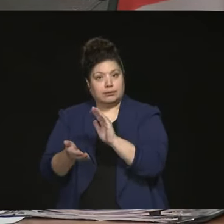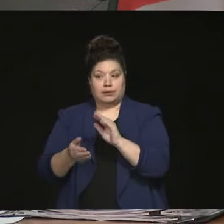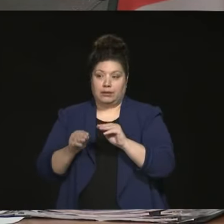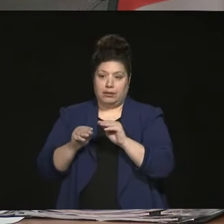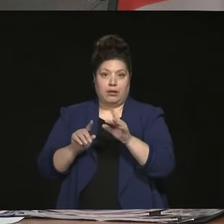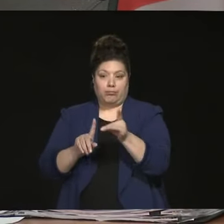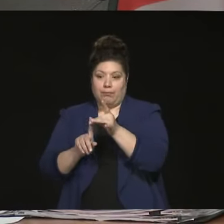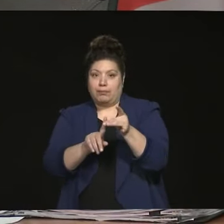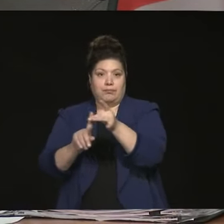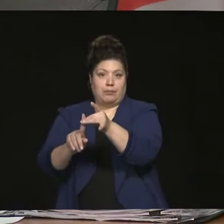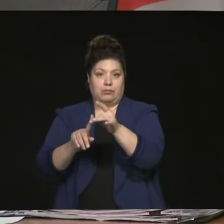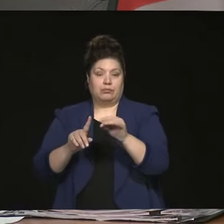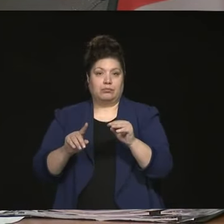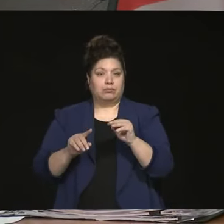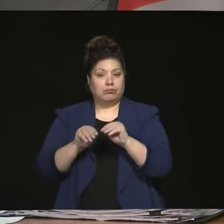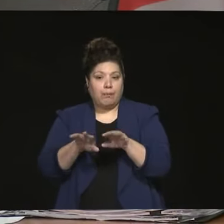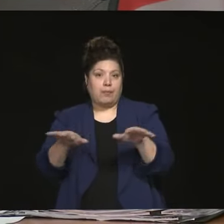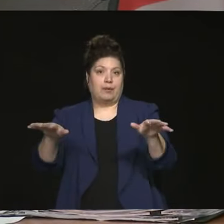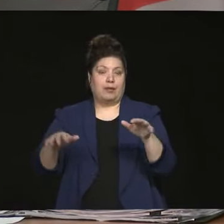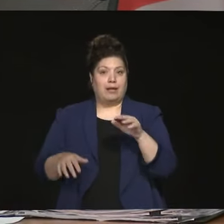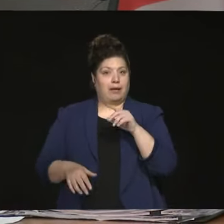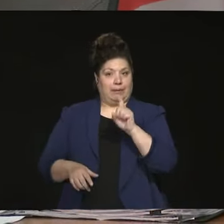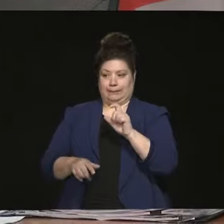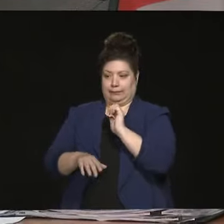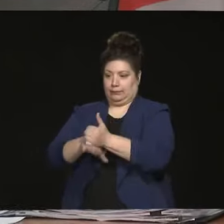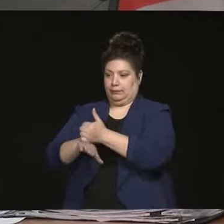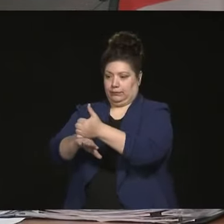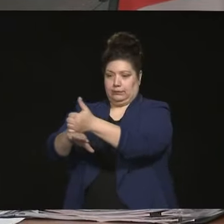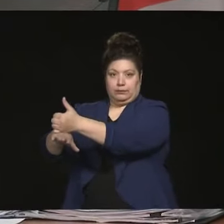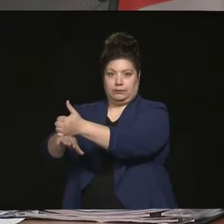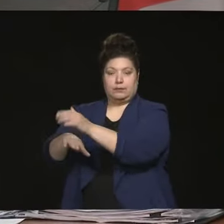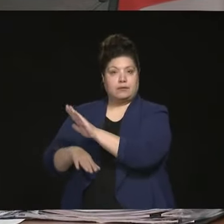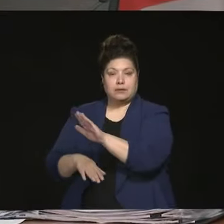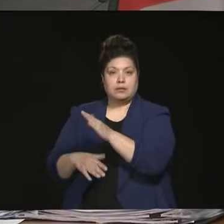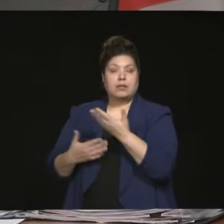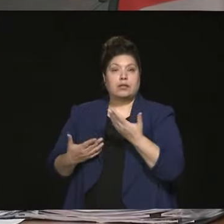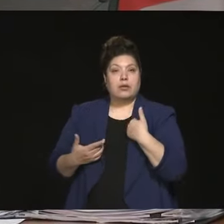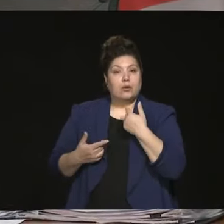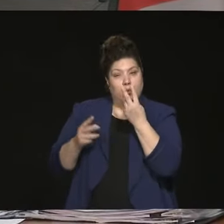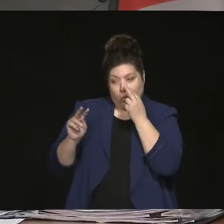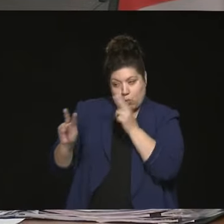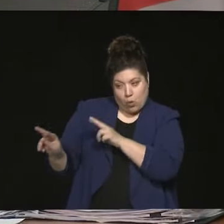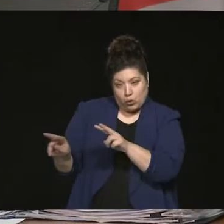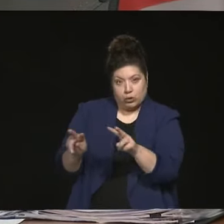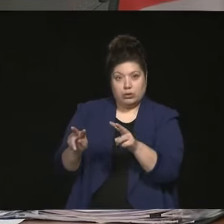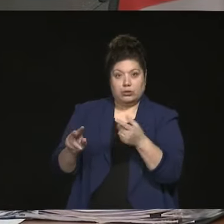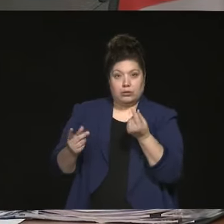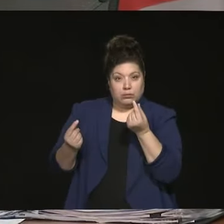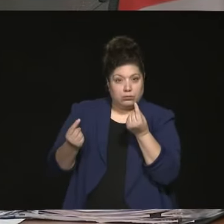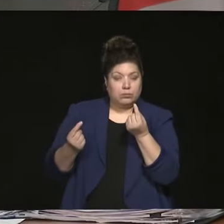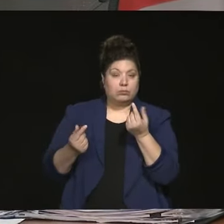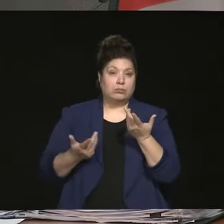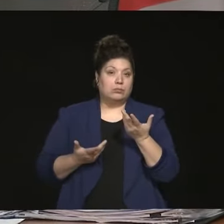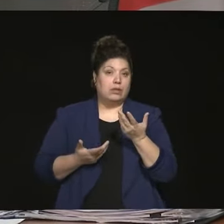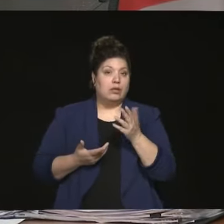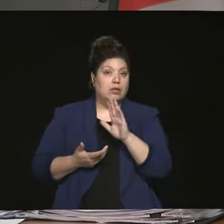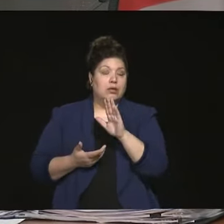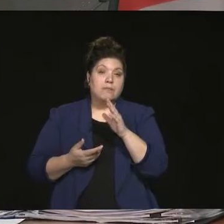be in place. Of course, we'll be watching very carefully as people discuss border measures, is